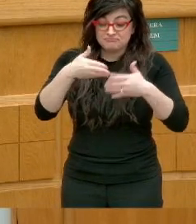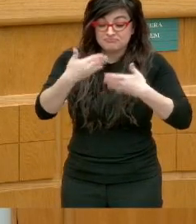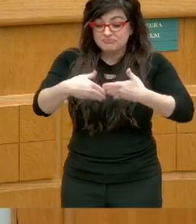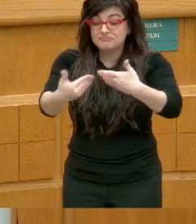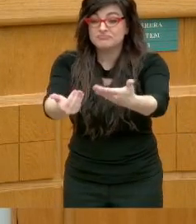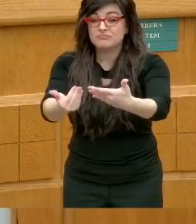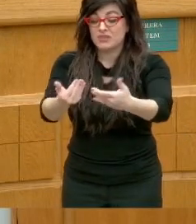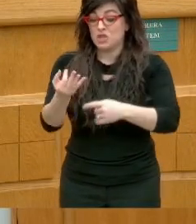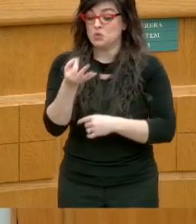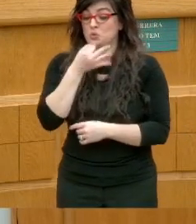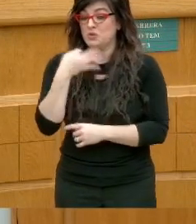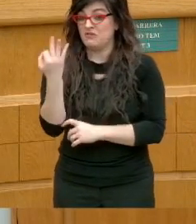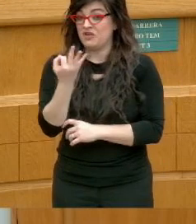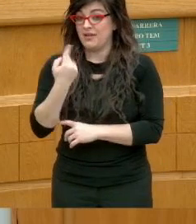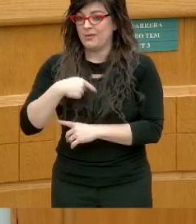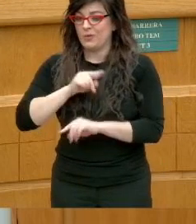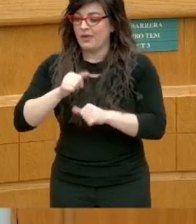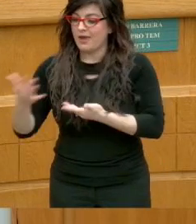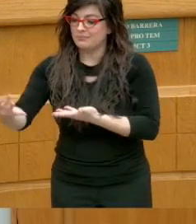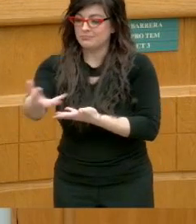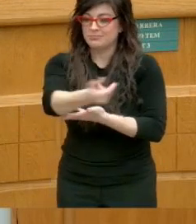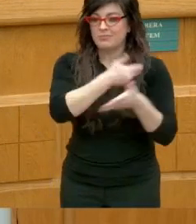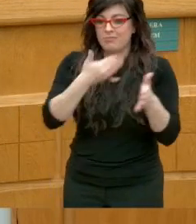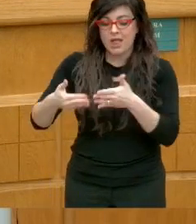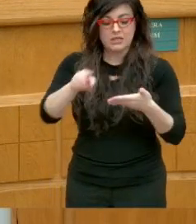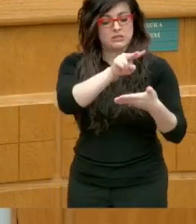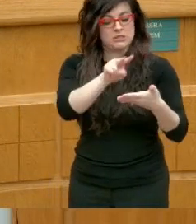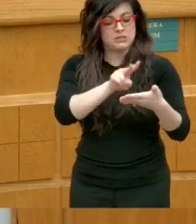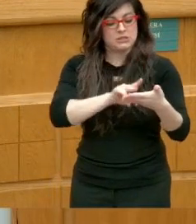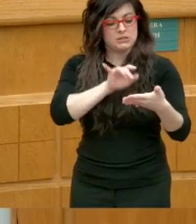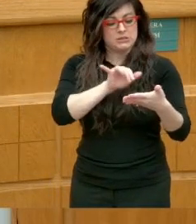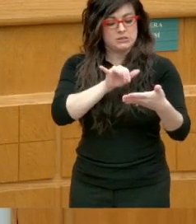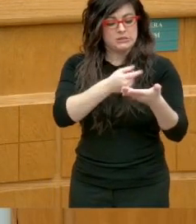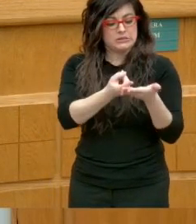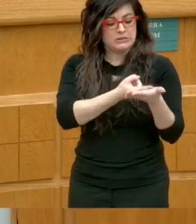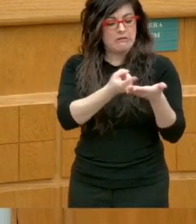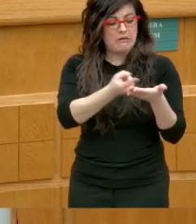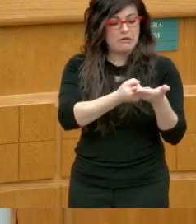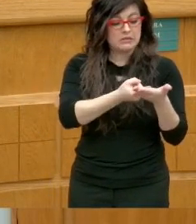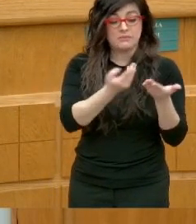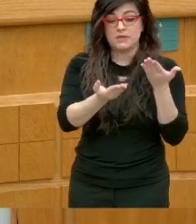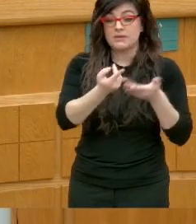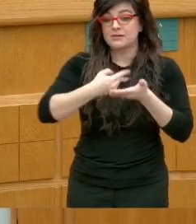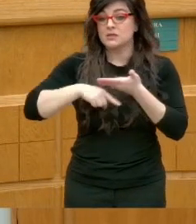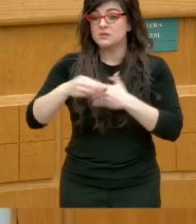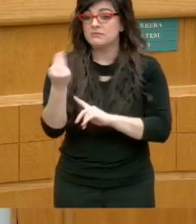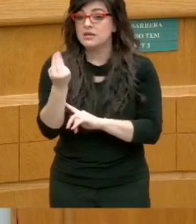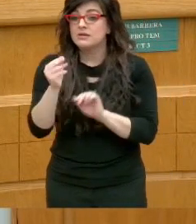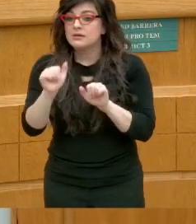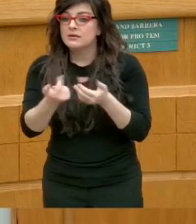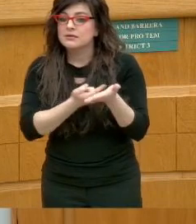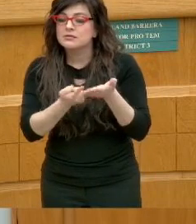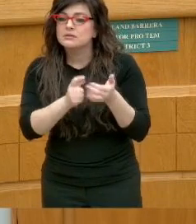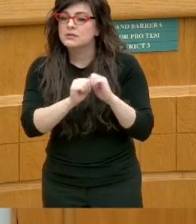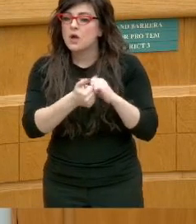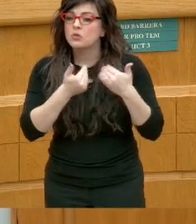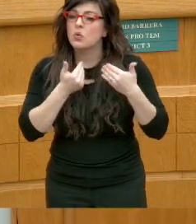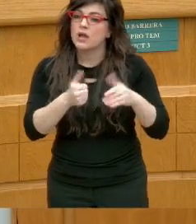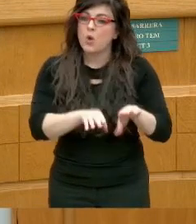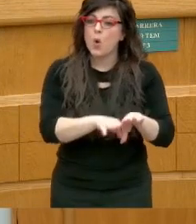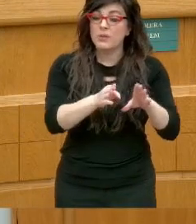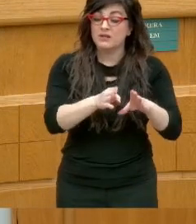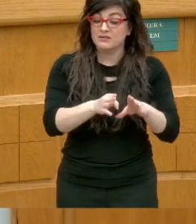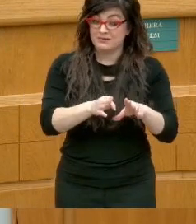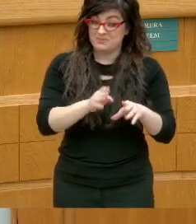And beginning next week, we'll begin to see how do we return some of our business operations back to not necessarily what was there 8 weeks